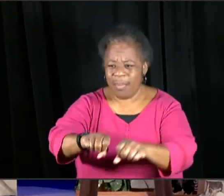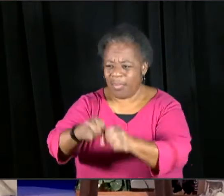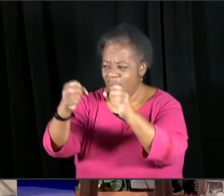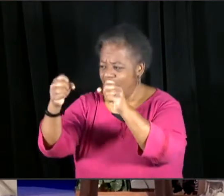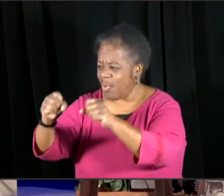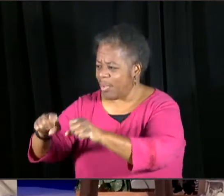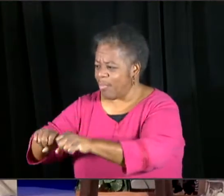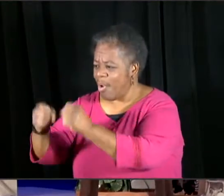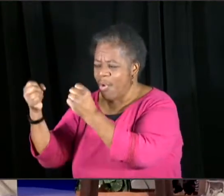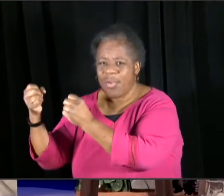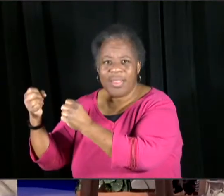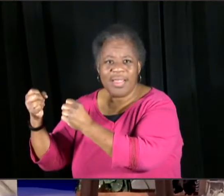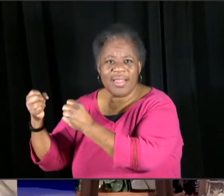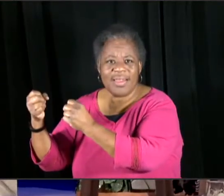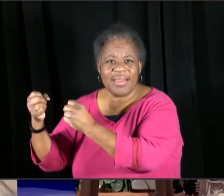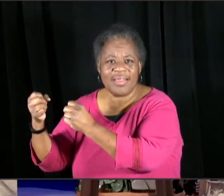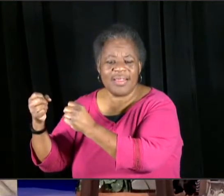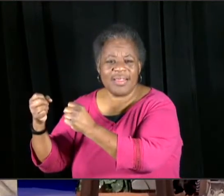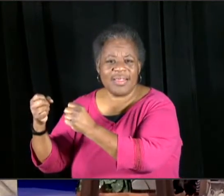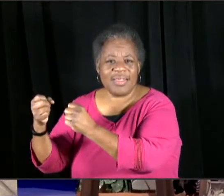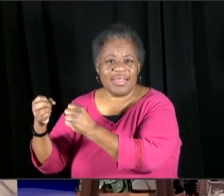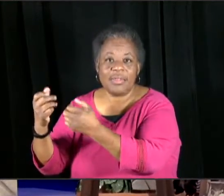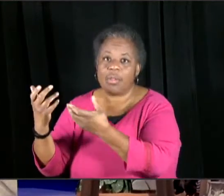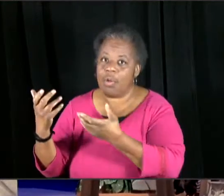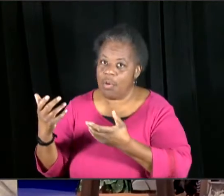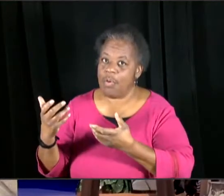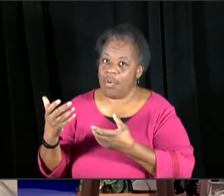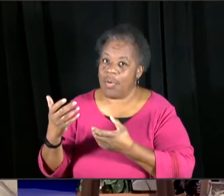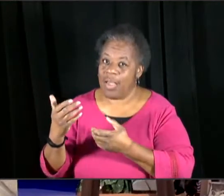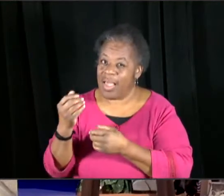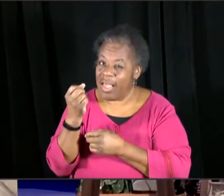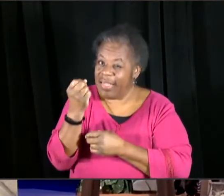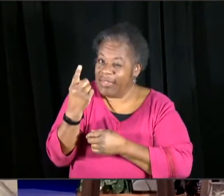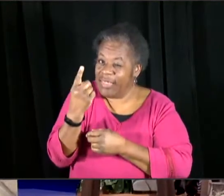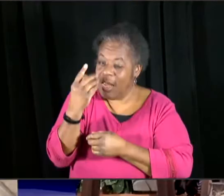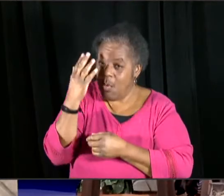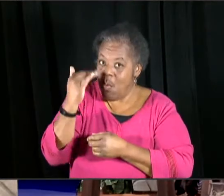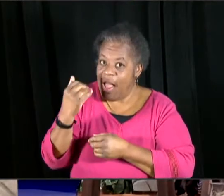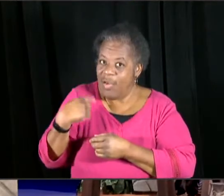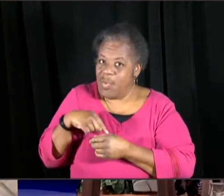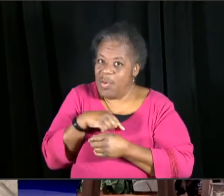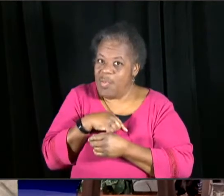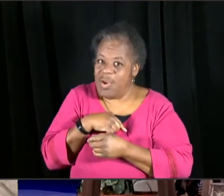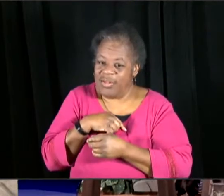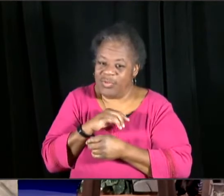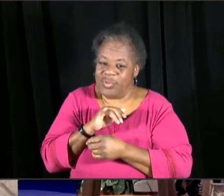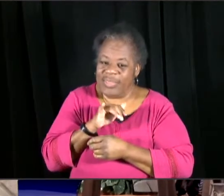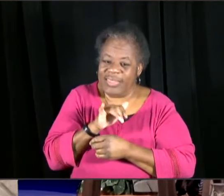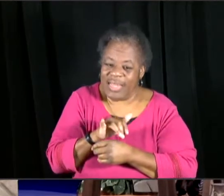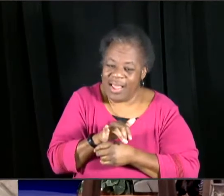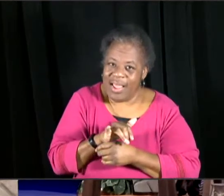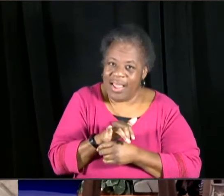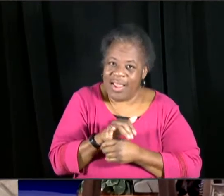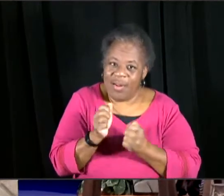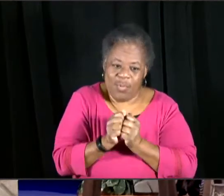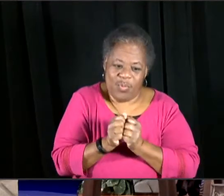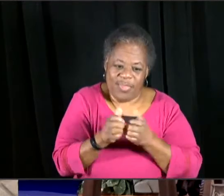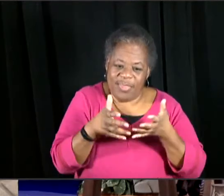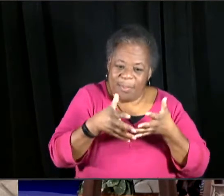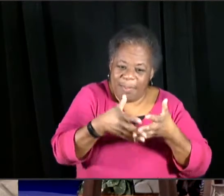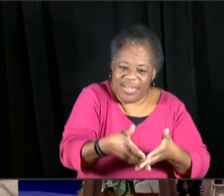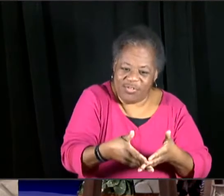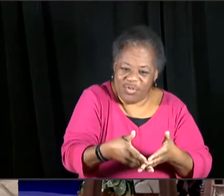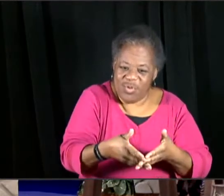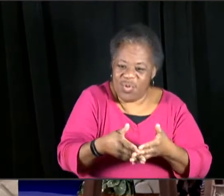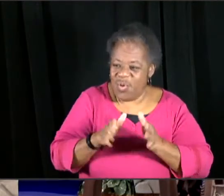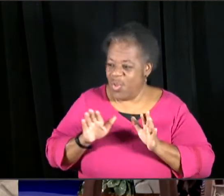So I think I see why we want to linger at the manger or in the hills or in that room where